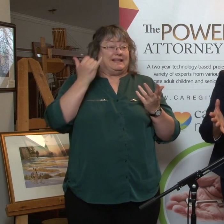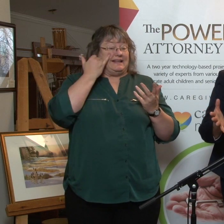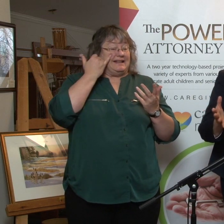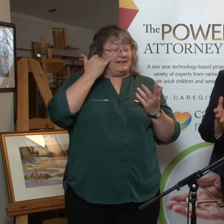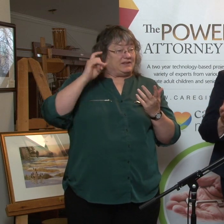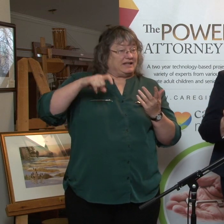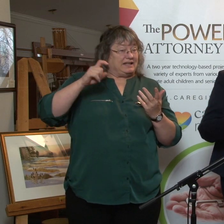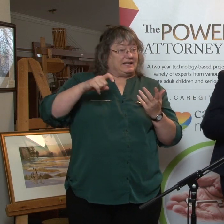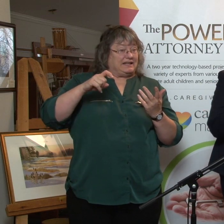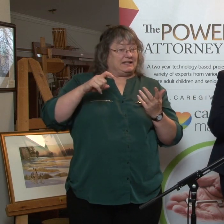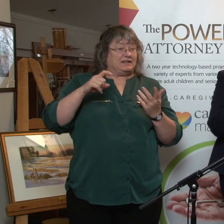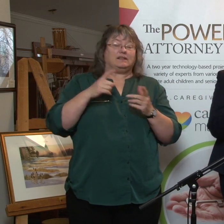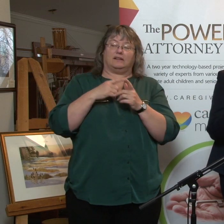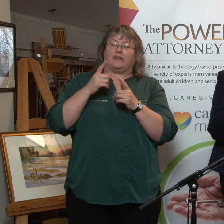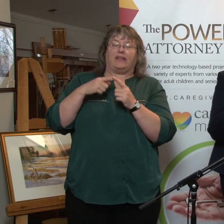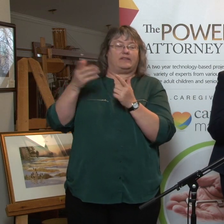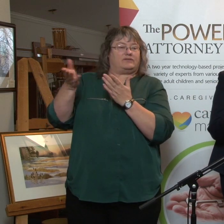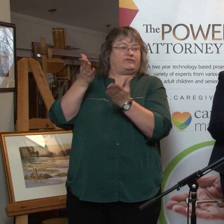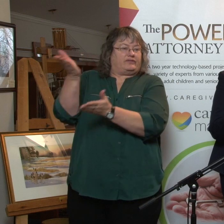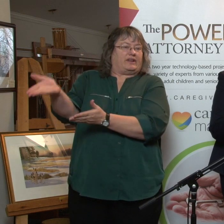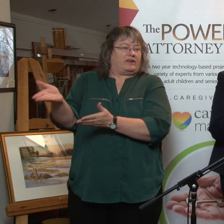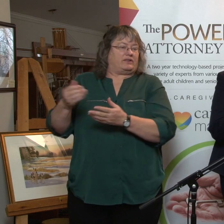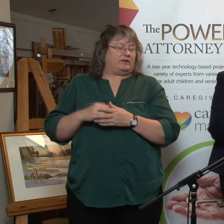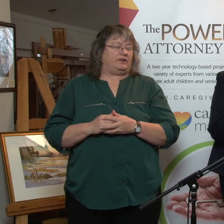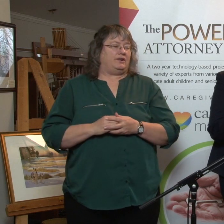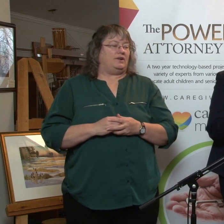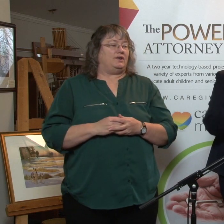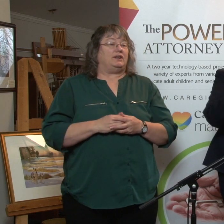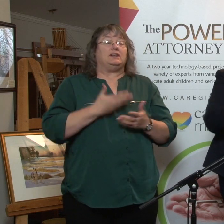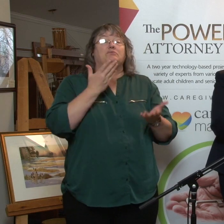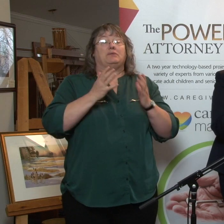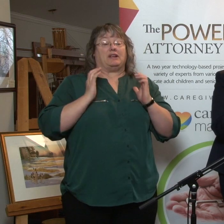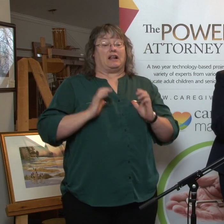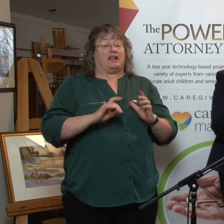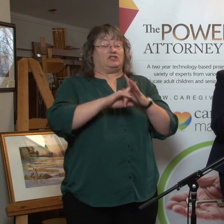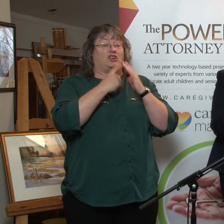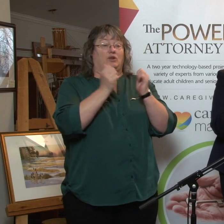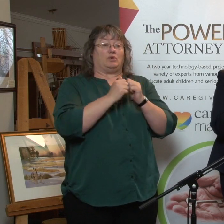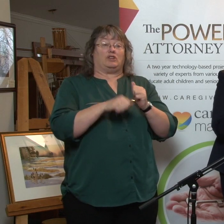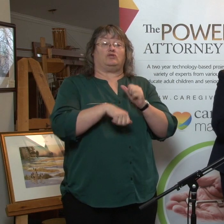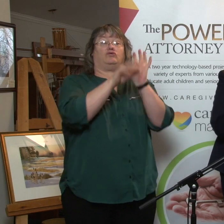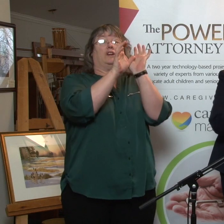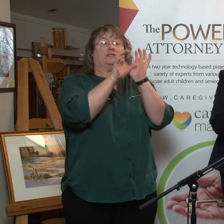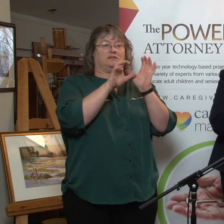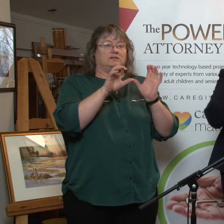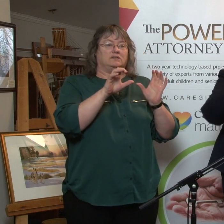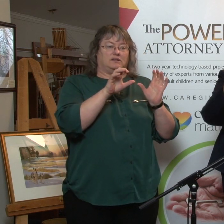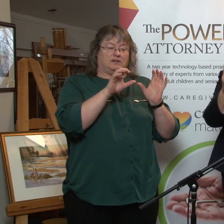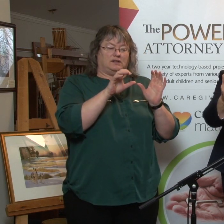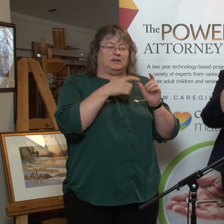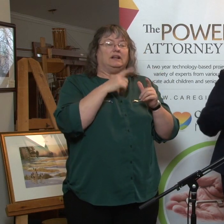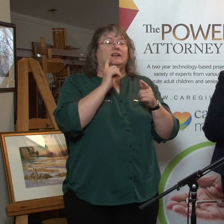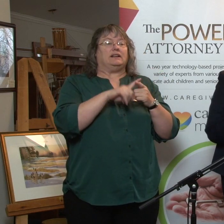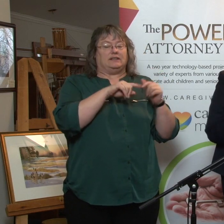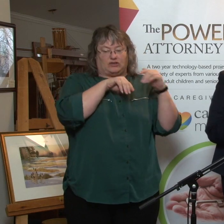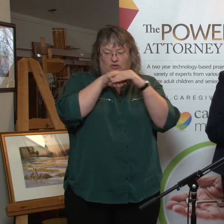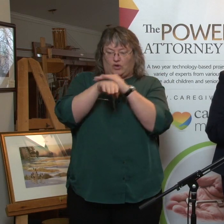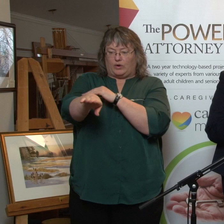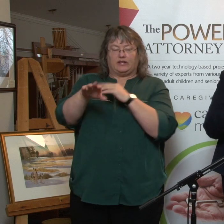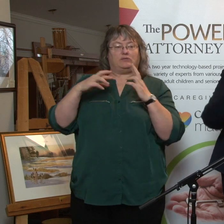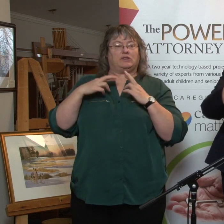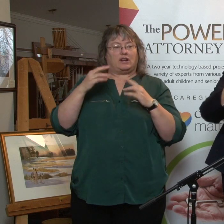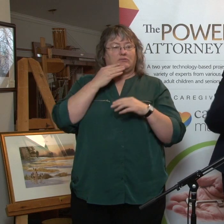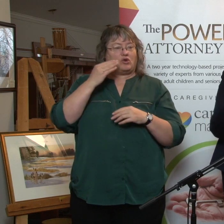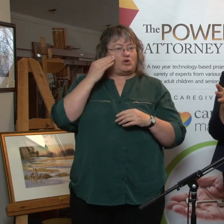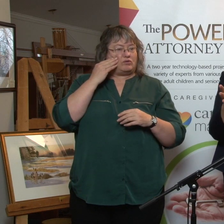need them, they're always there. So lots of our clients, we may start with the crises. The client goes into a